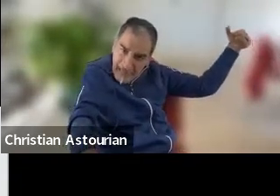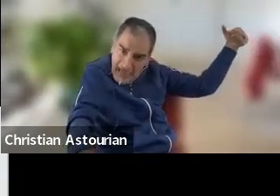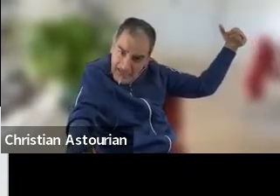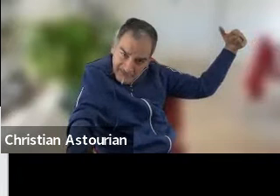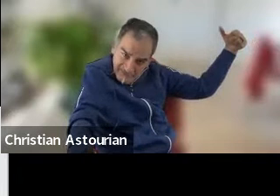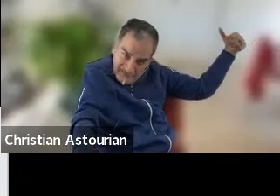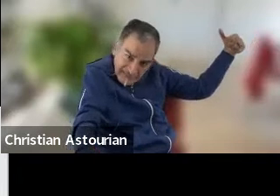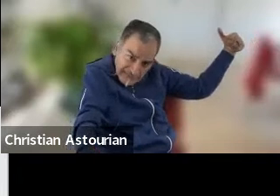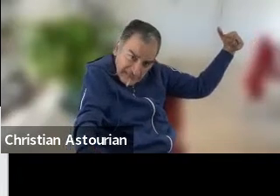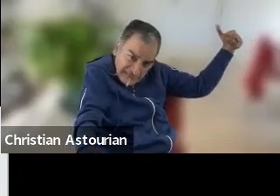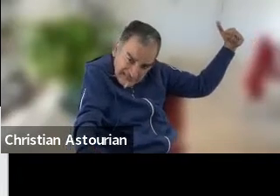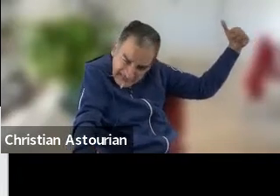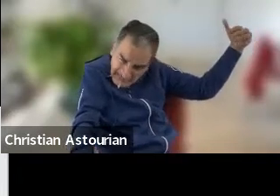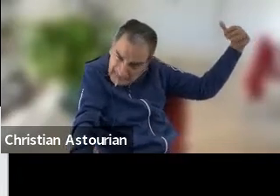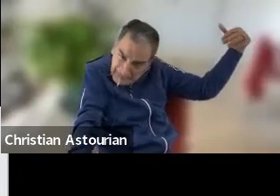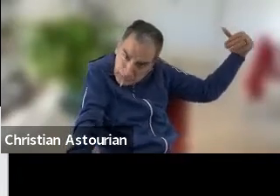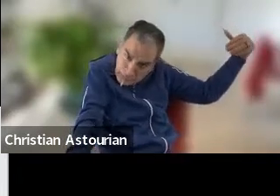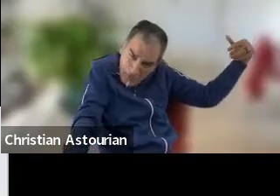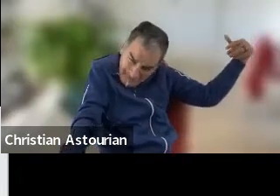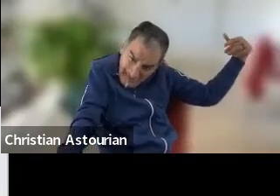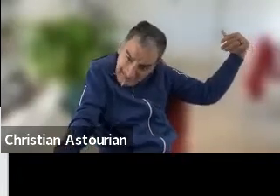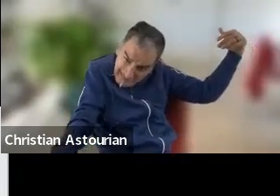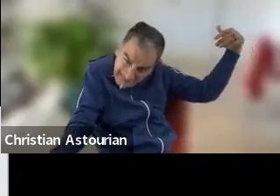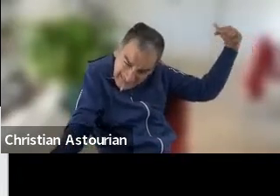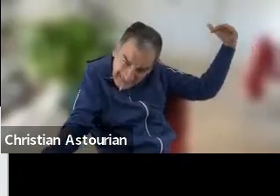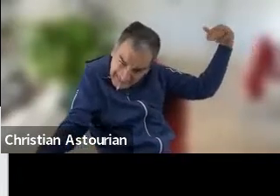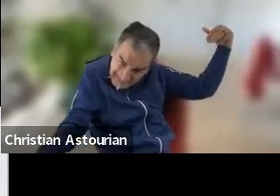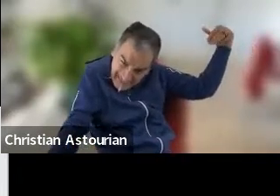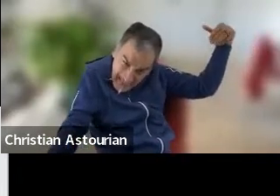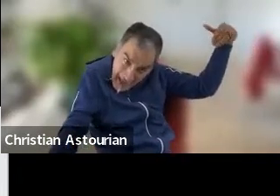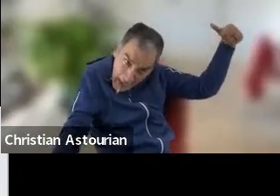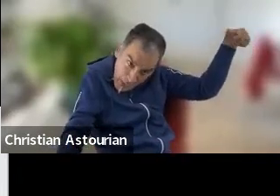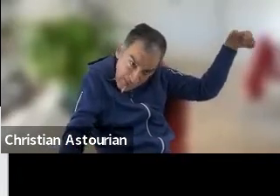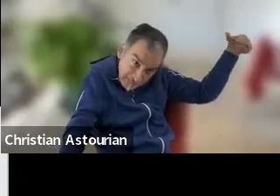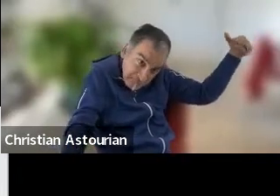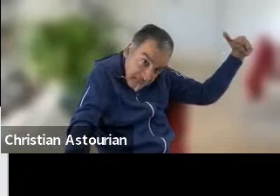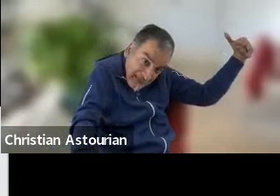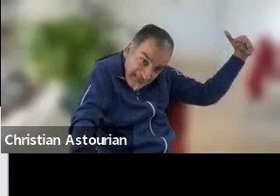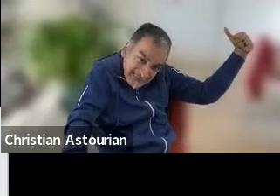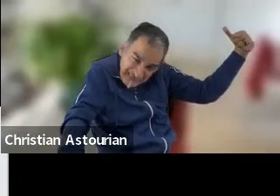everyday life, since it was and is still now